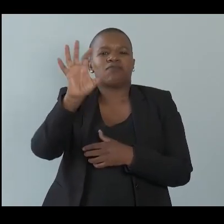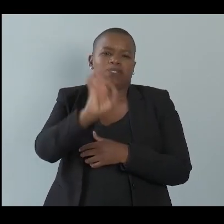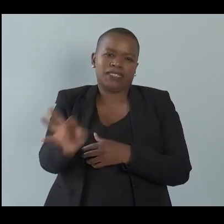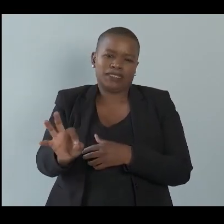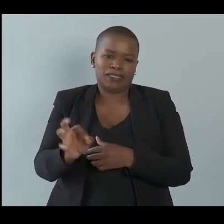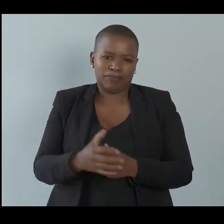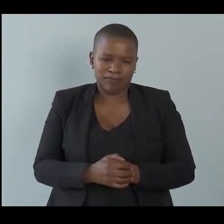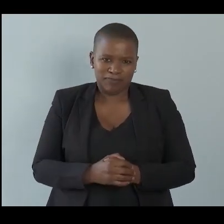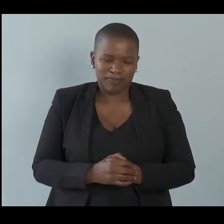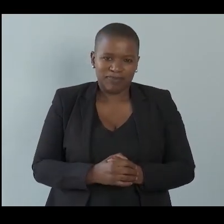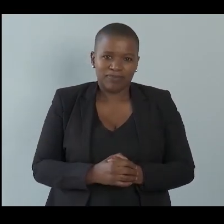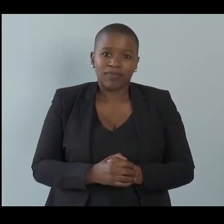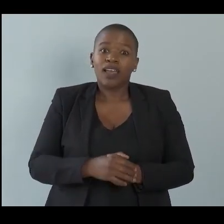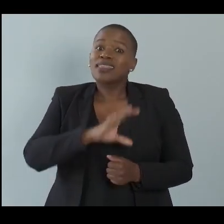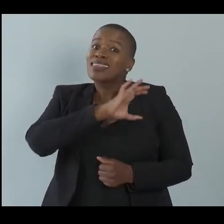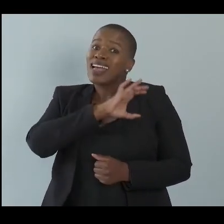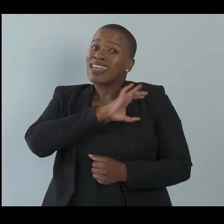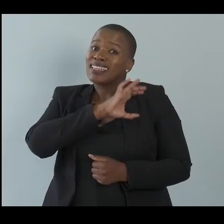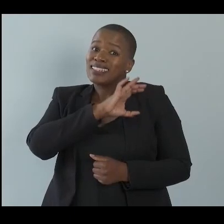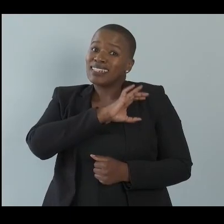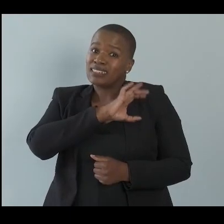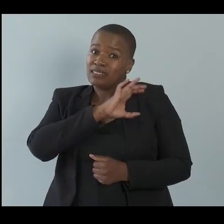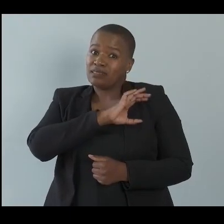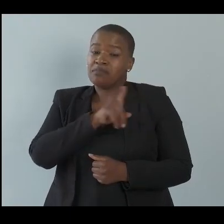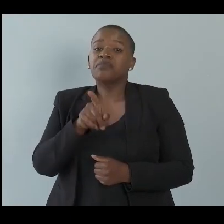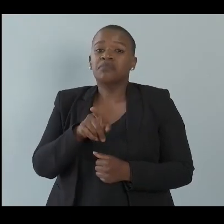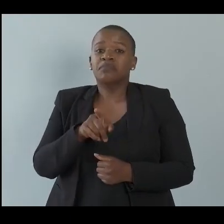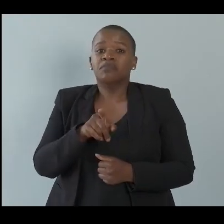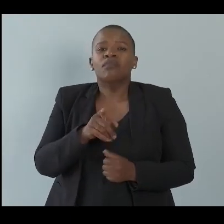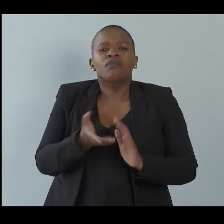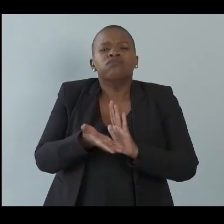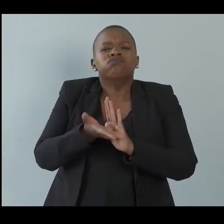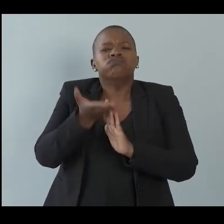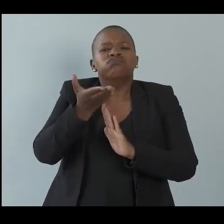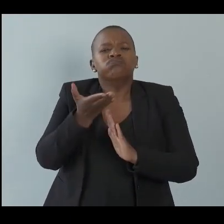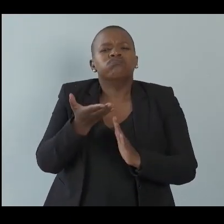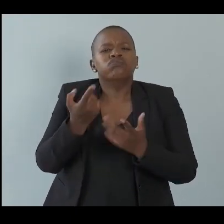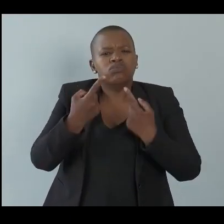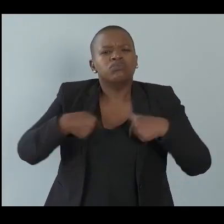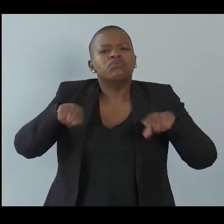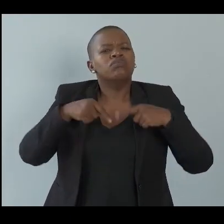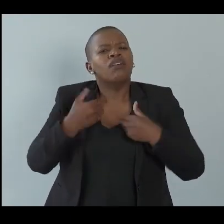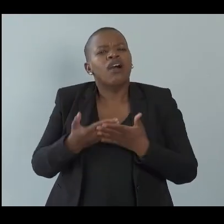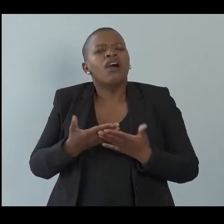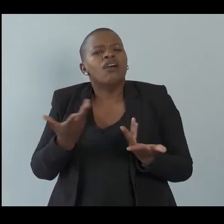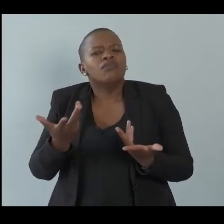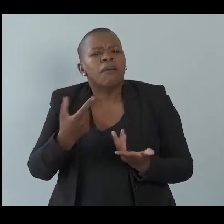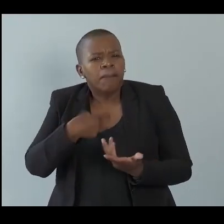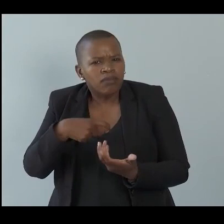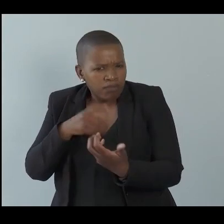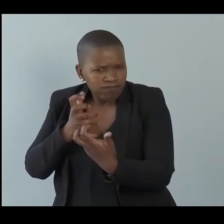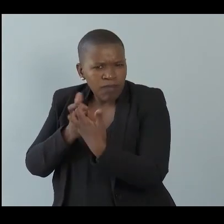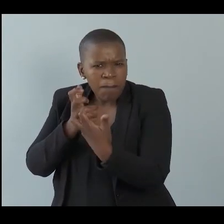Segmenting our customer base into consumer and enterprise allowed us to personalize the level of service each type of customer